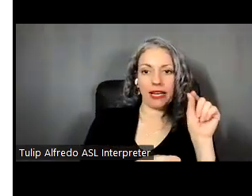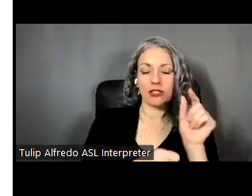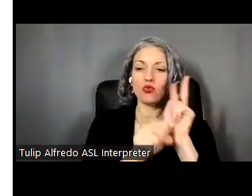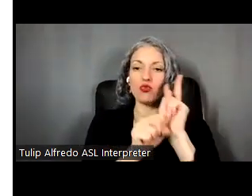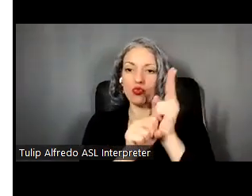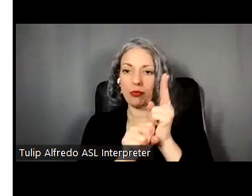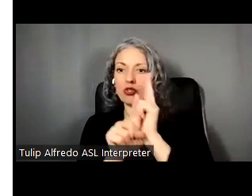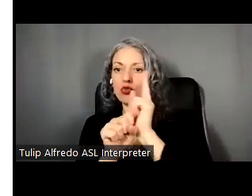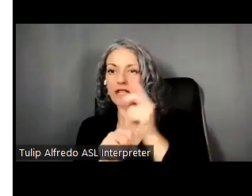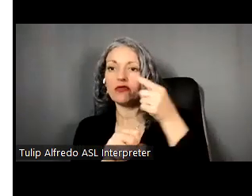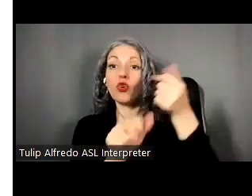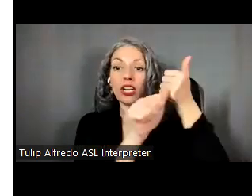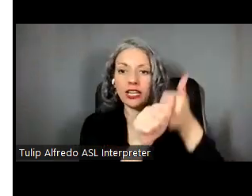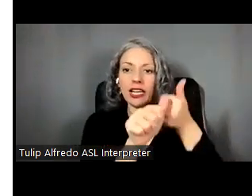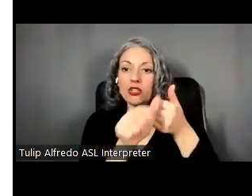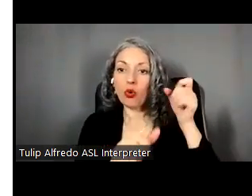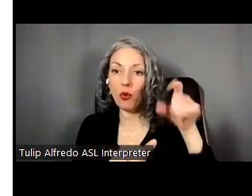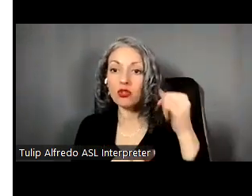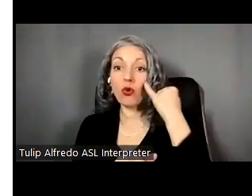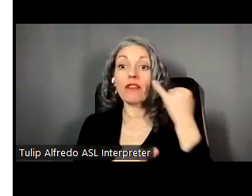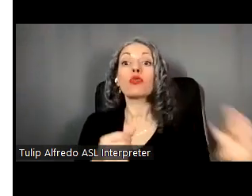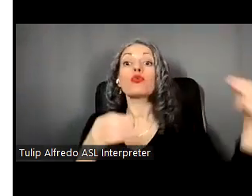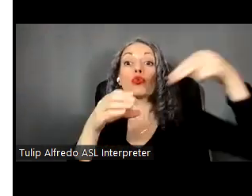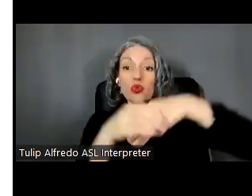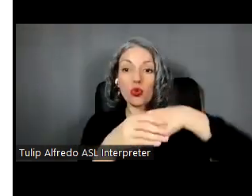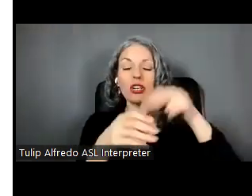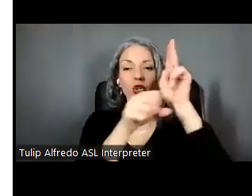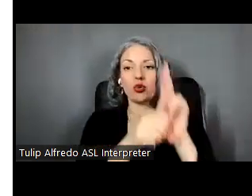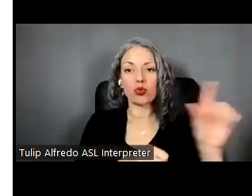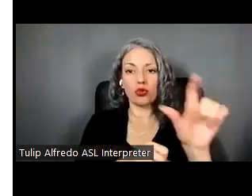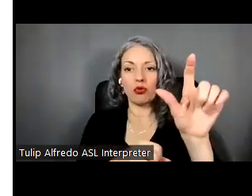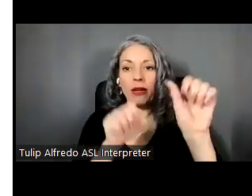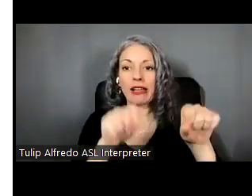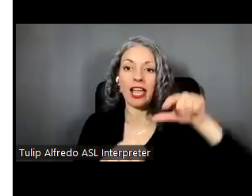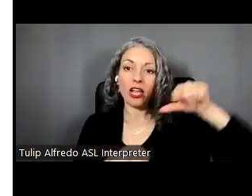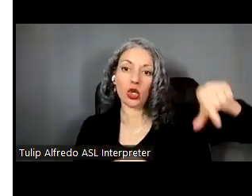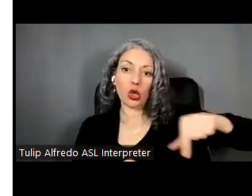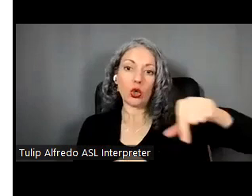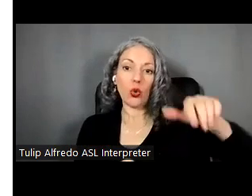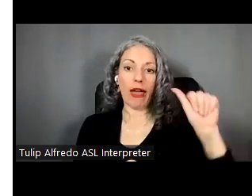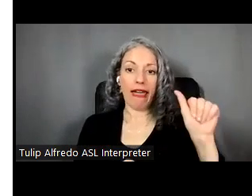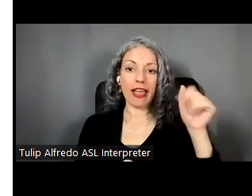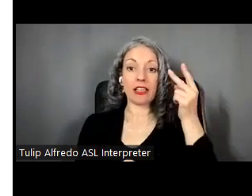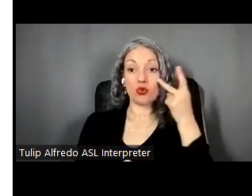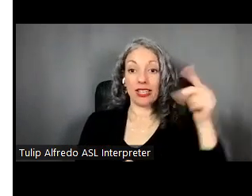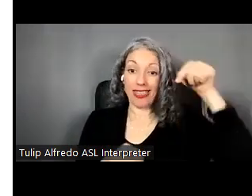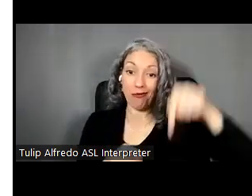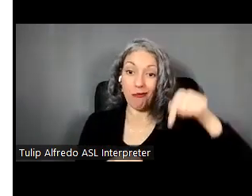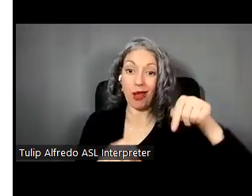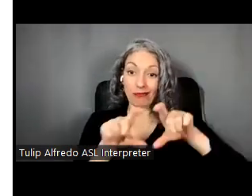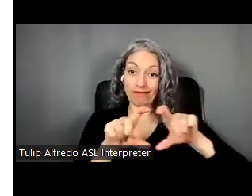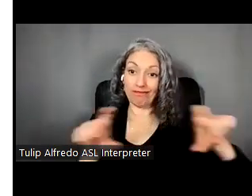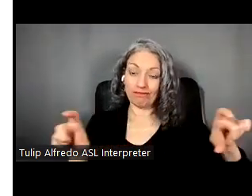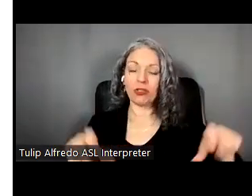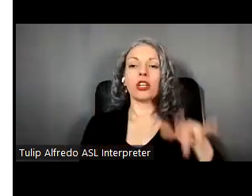question. So attendees who are joining the webinar by Zoom can use the Q&A function, which is at the bottom of your screen, or you can select